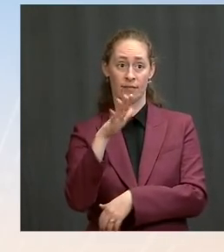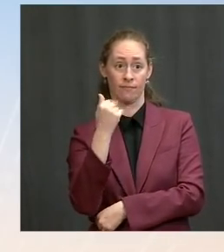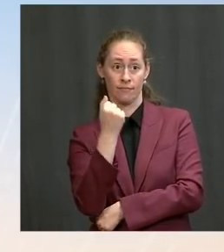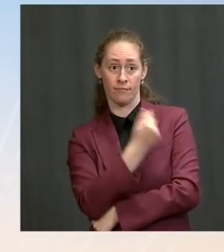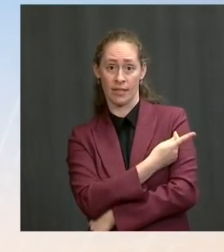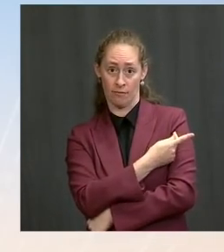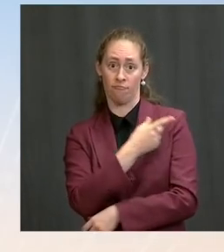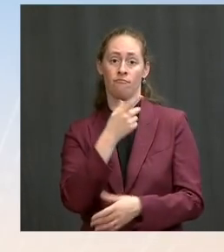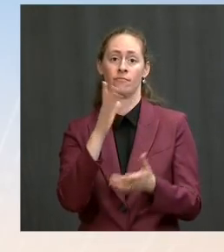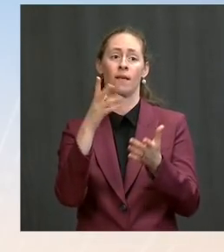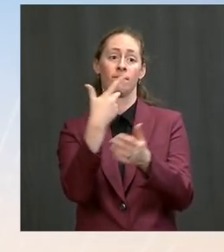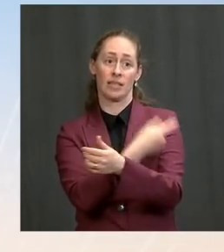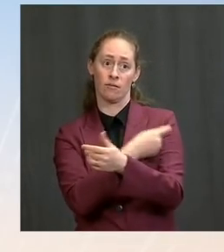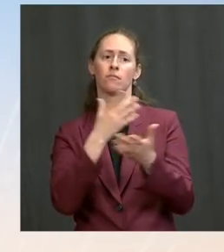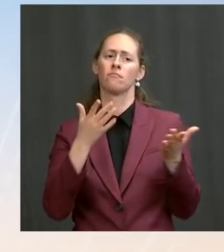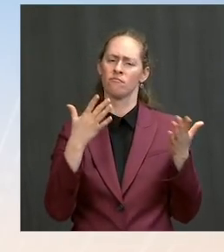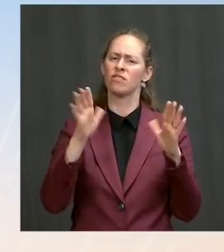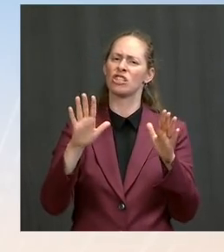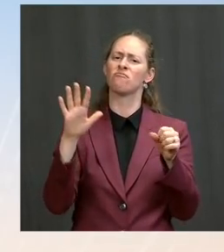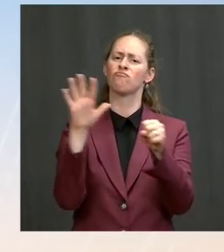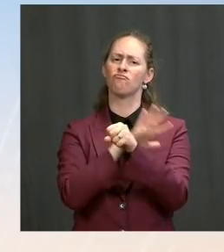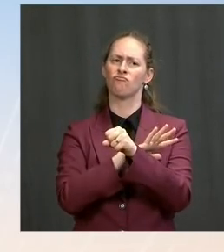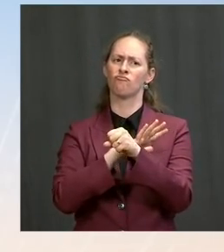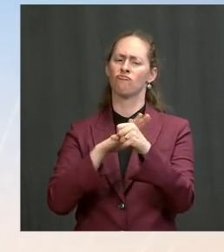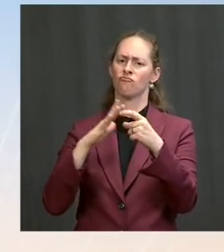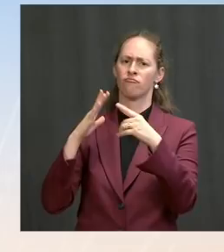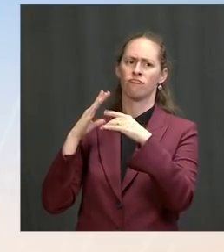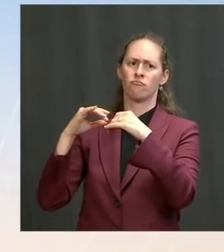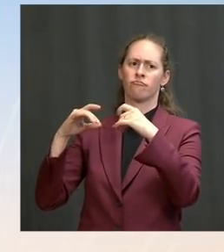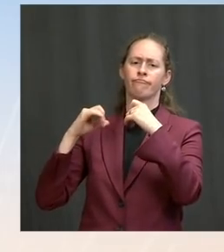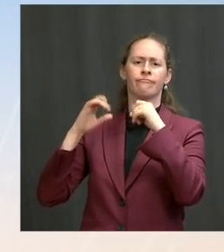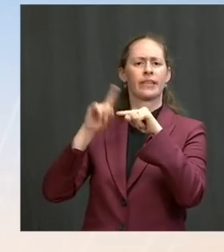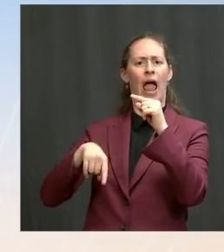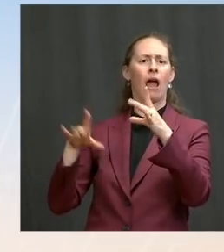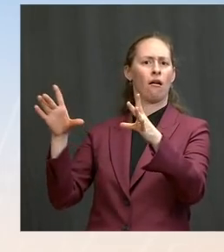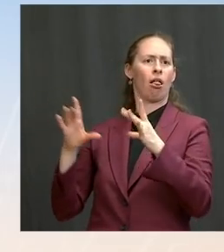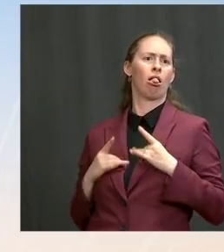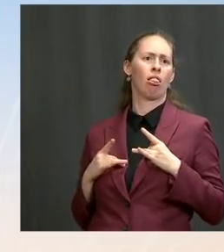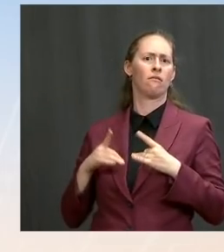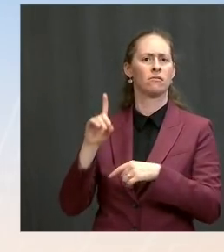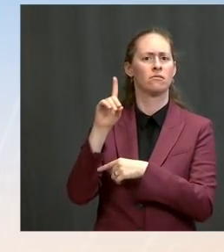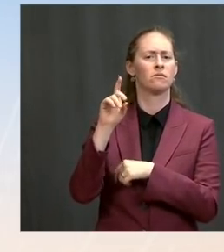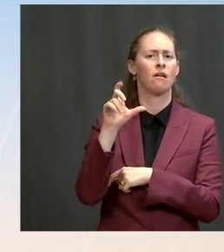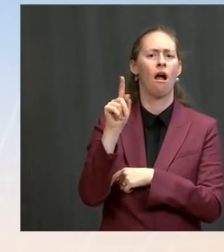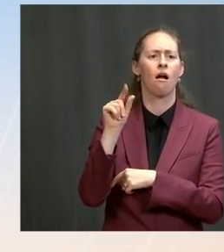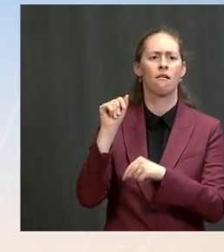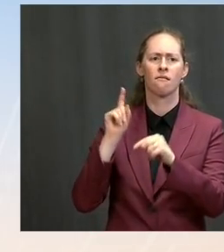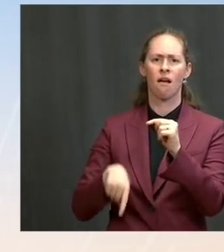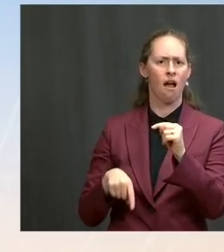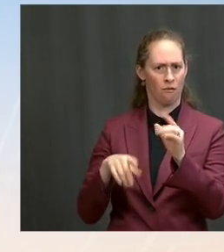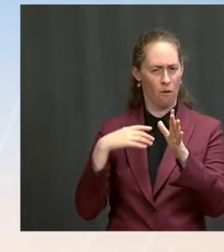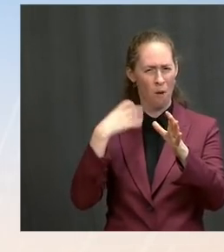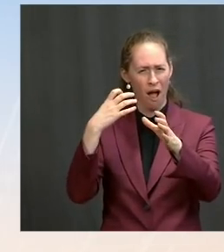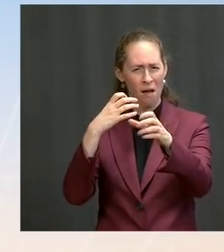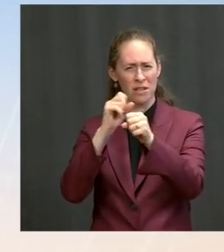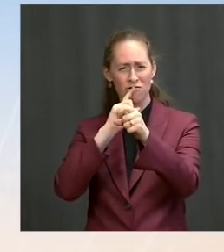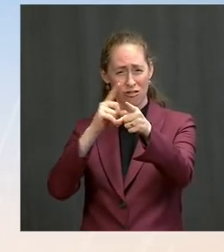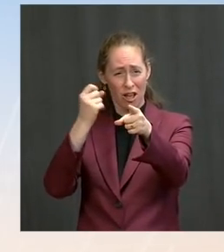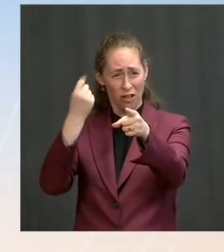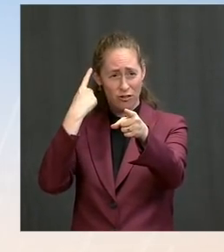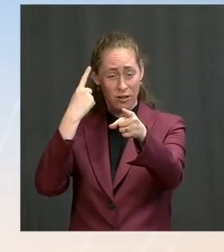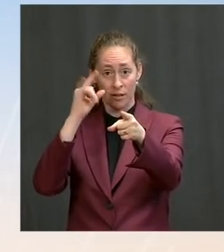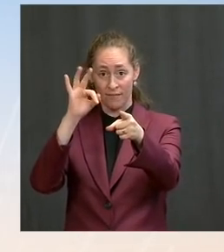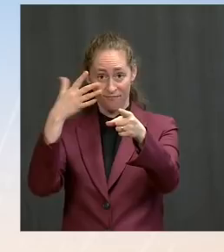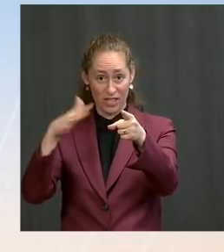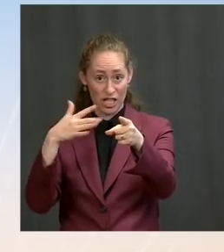are effective in protecting Americans from the Delta variant. It's important for people to understand that. So if you have been vaccinated, the message